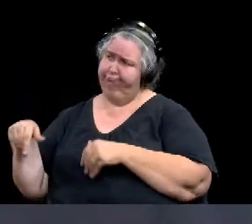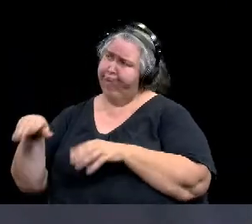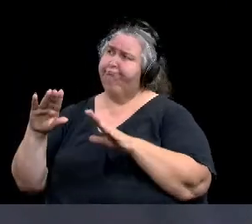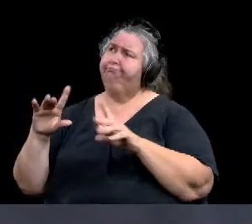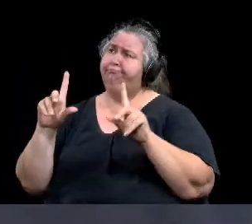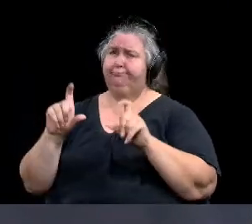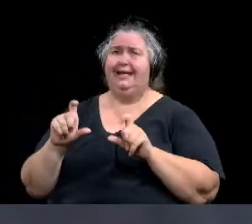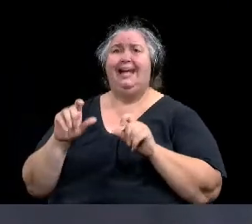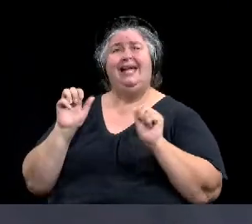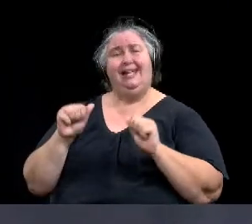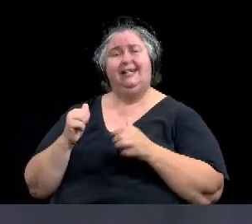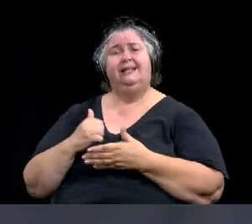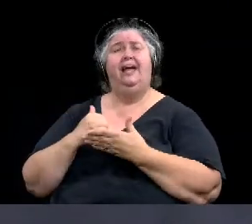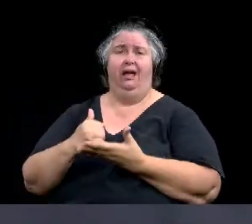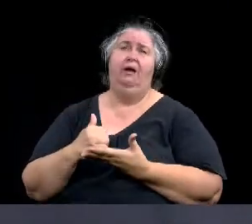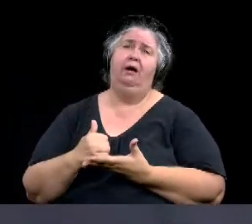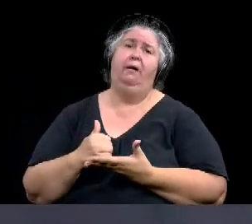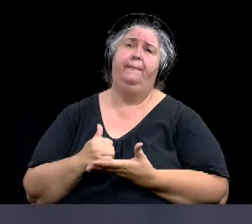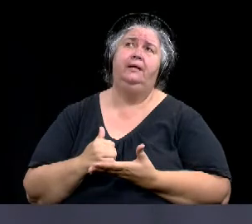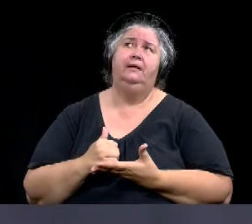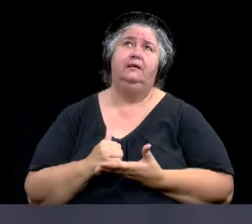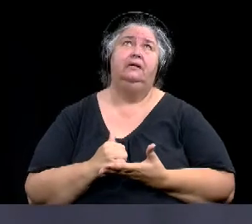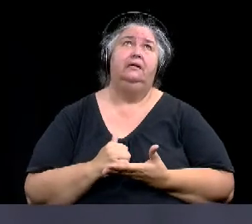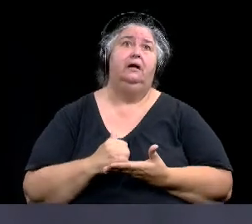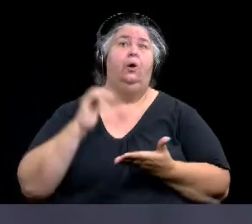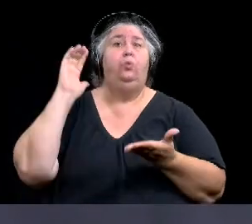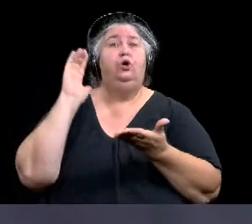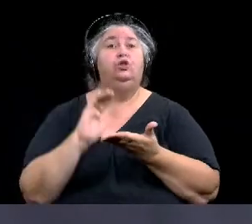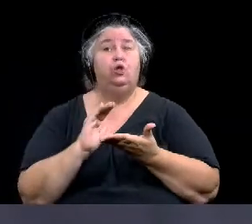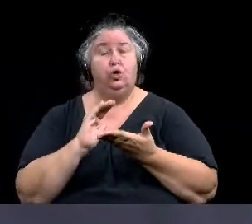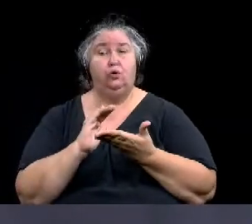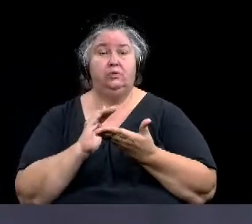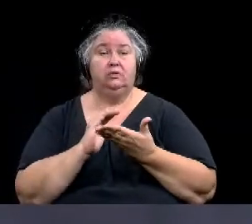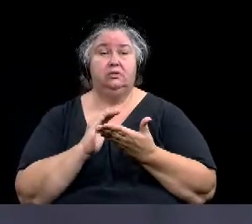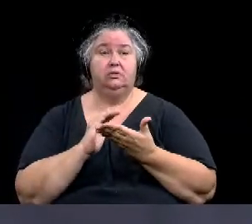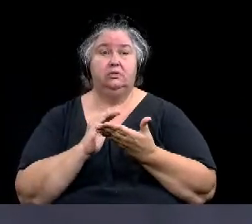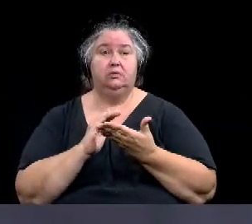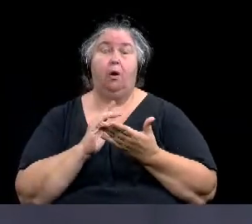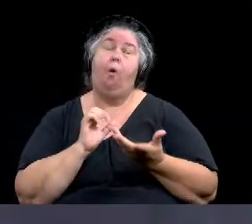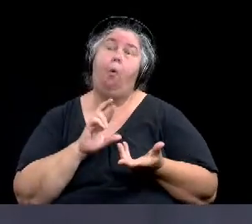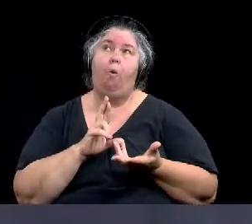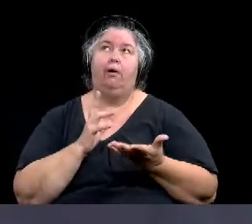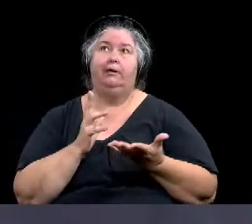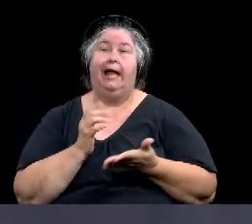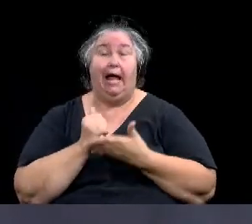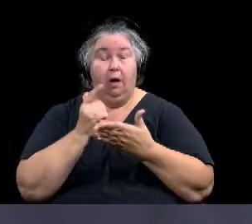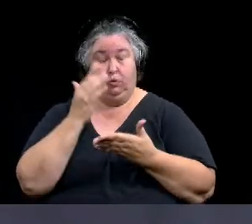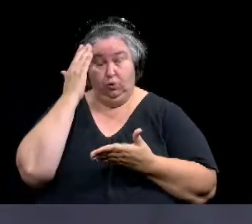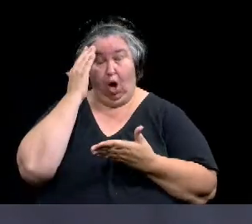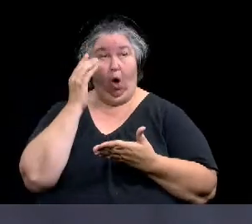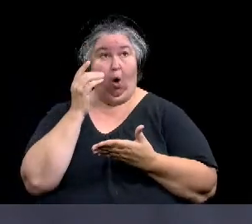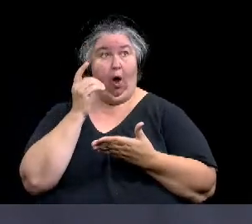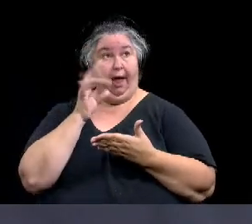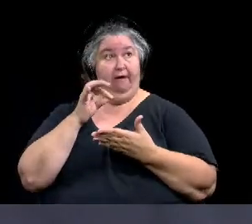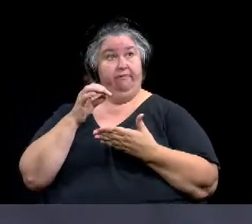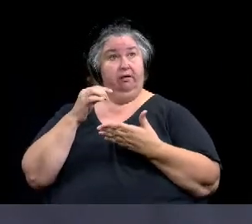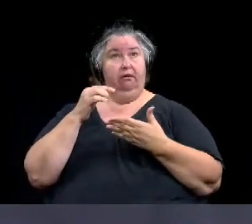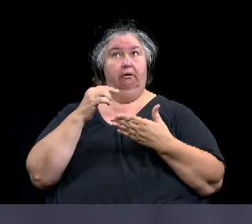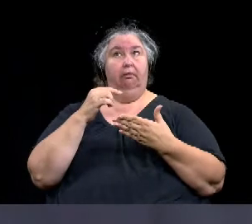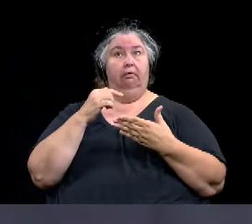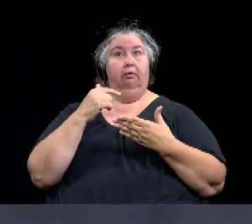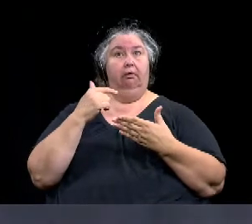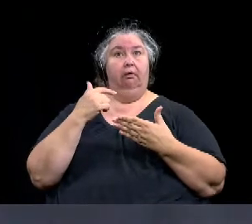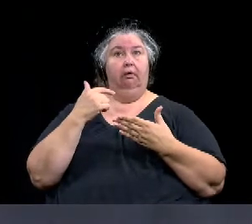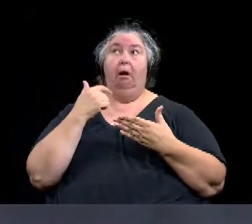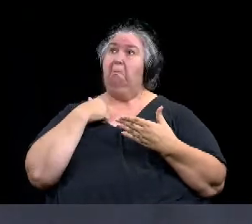can shortcut the consequences of being positive or asymptomatic, where you really don't know you're sick until you get a positive